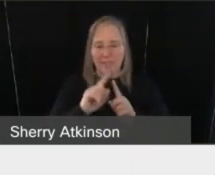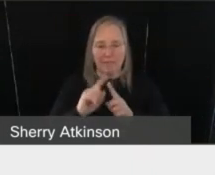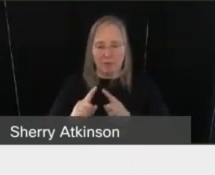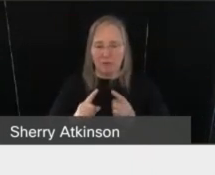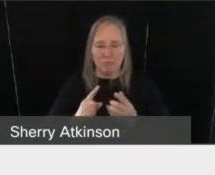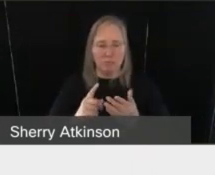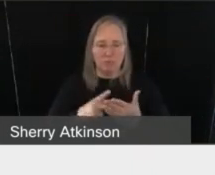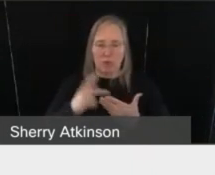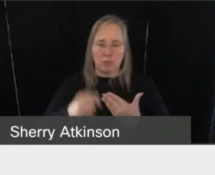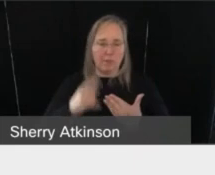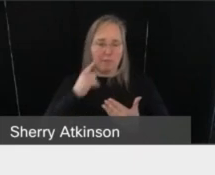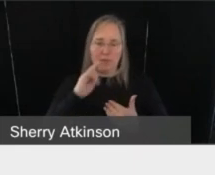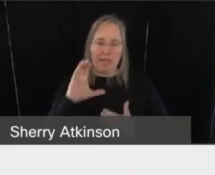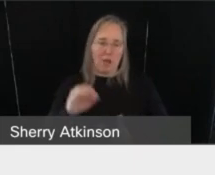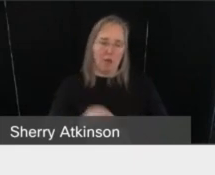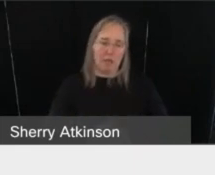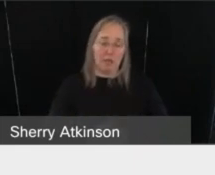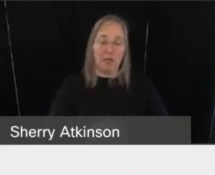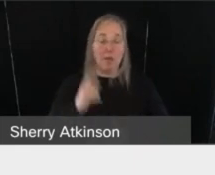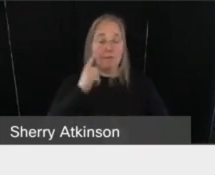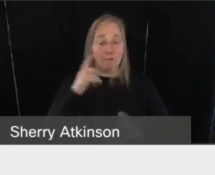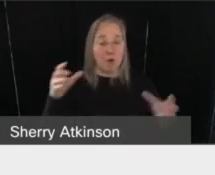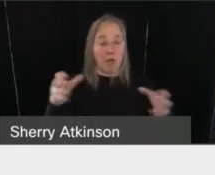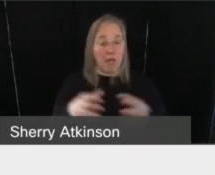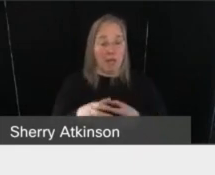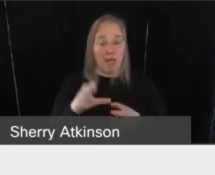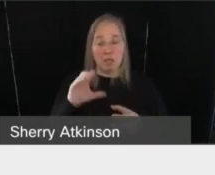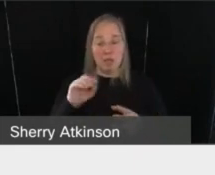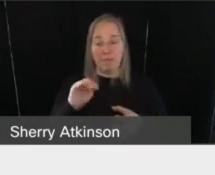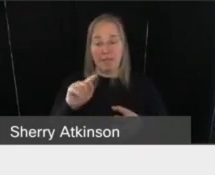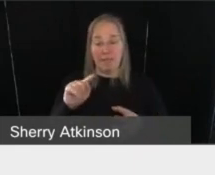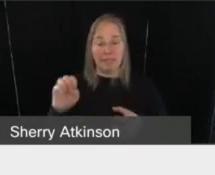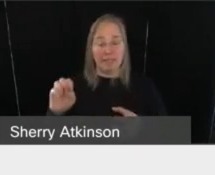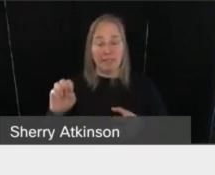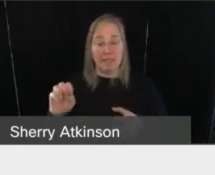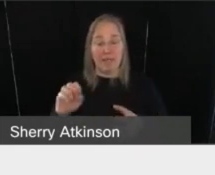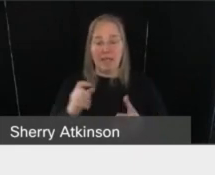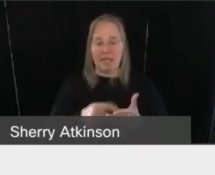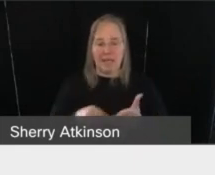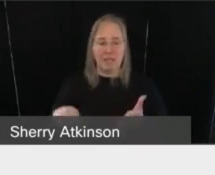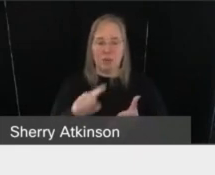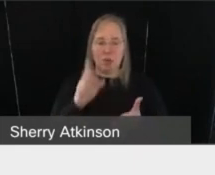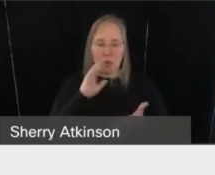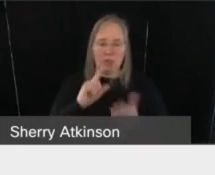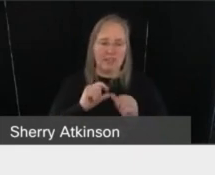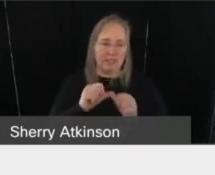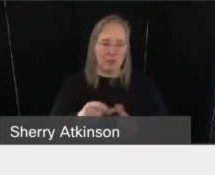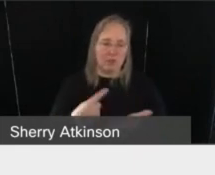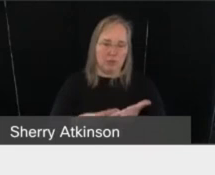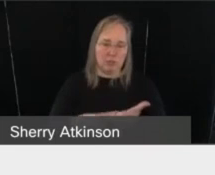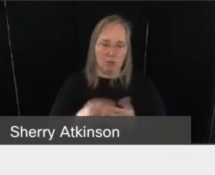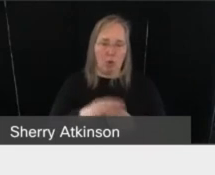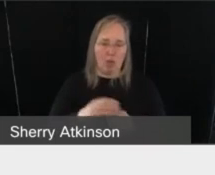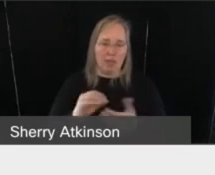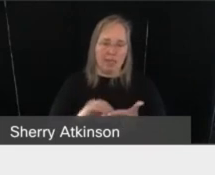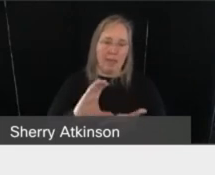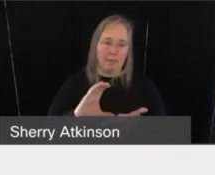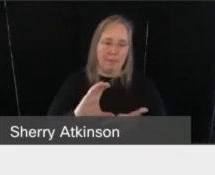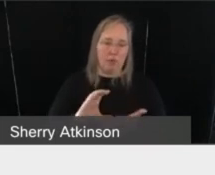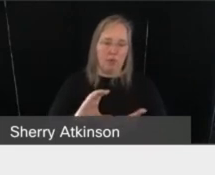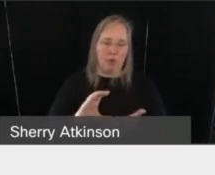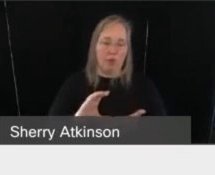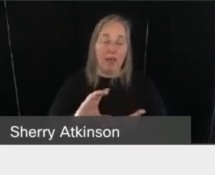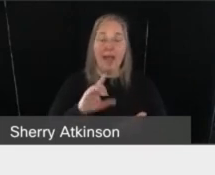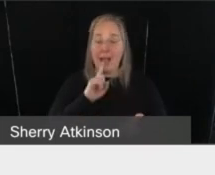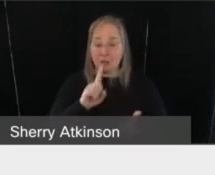county. For the committee, next week, we will continue our discussion on capital. Actually, even